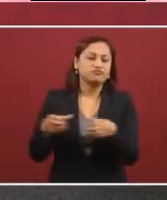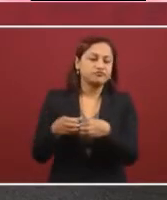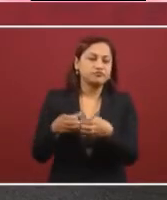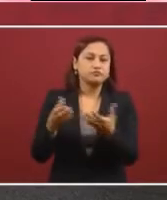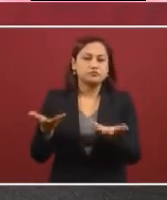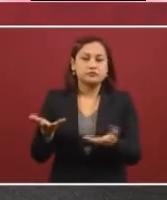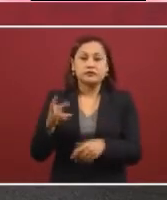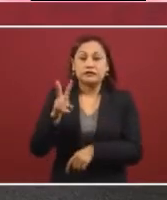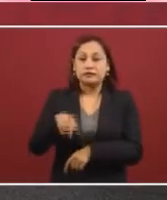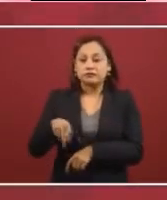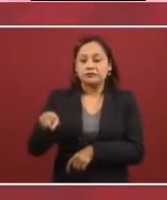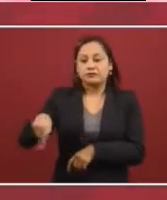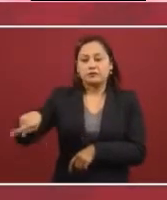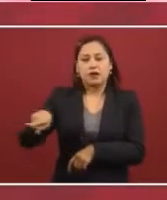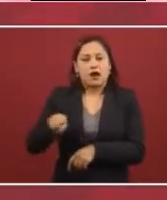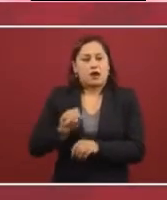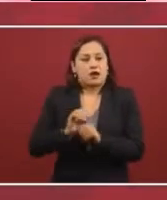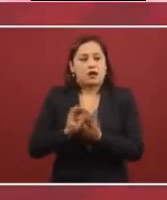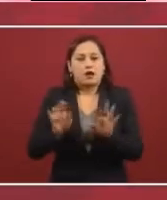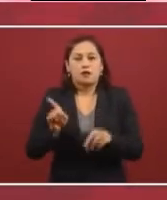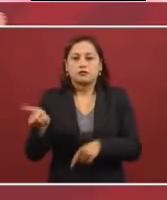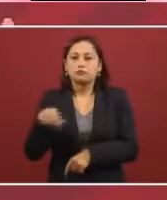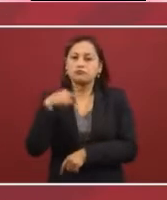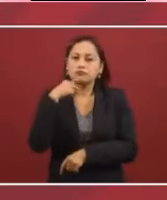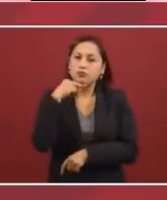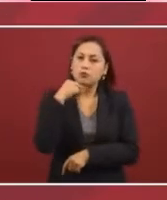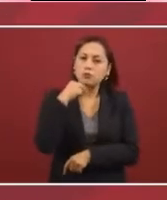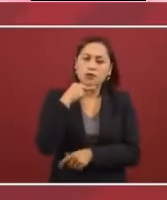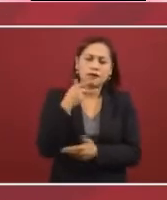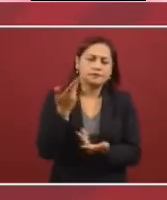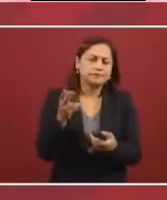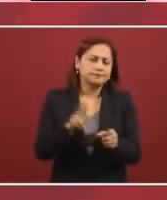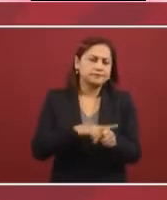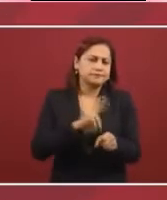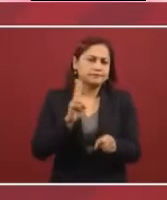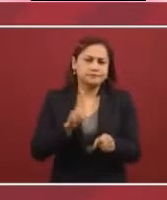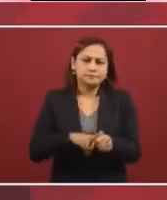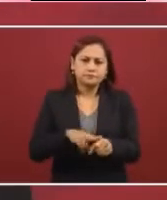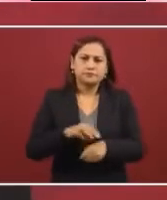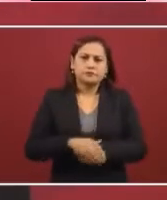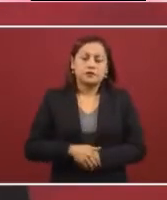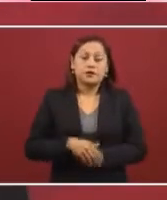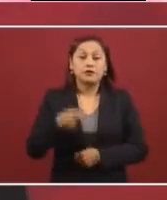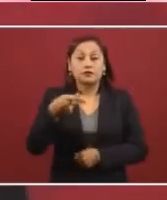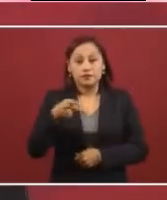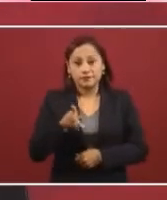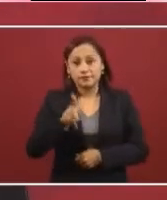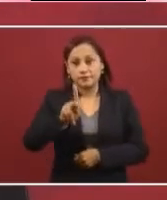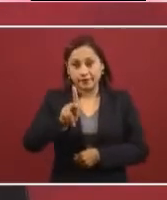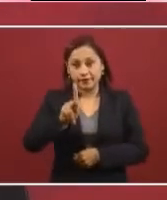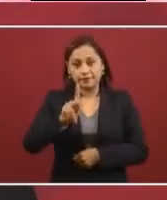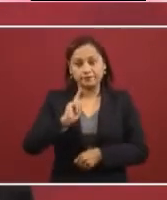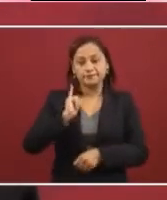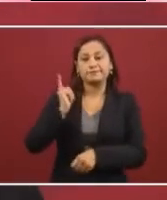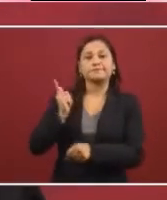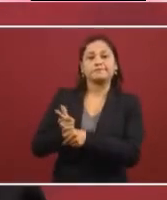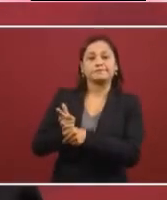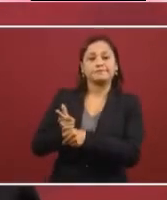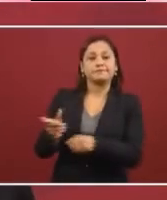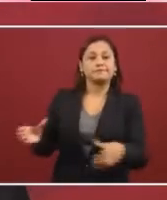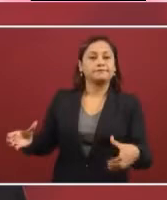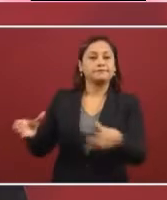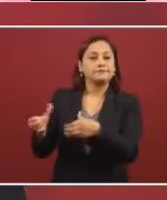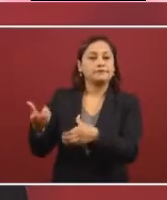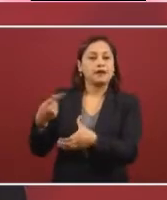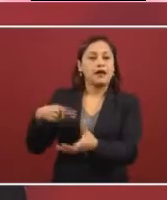was a legitimate preoccupation. Pero también hubo mano negra. But also there was a dark hand involved. Yeah.